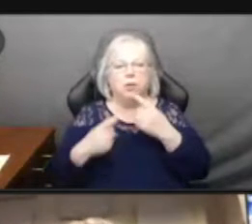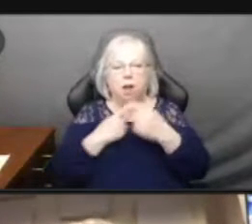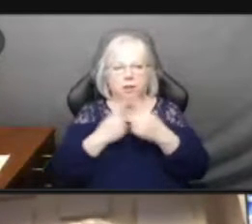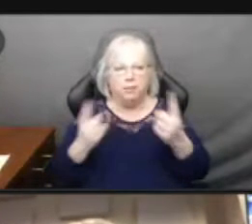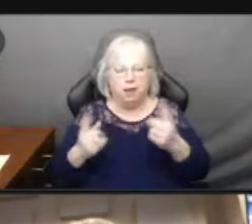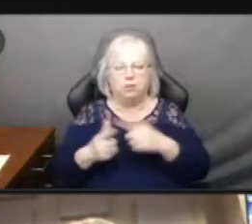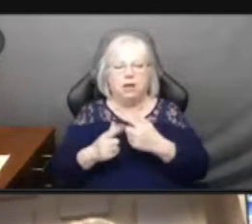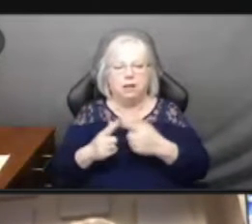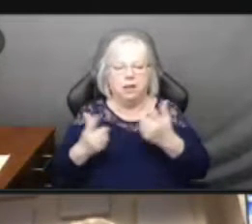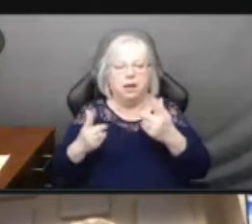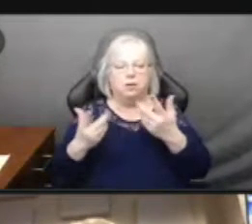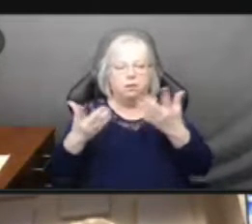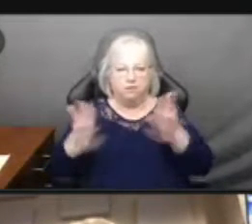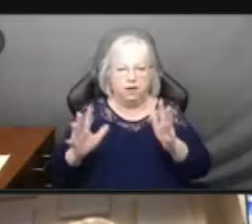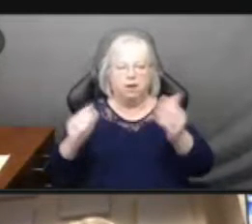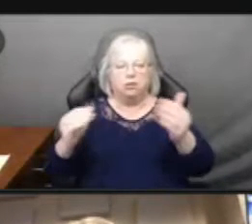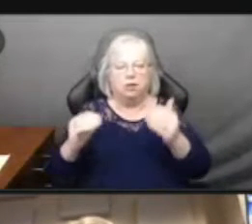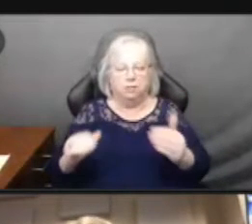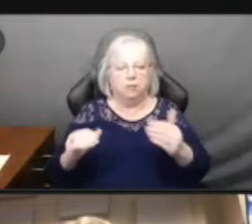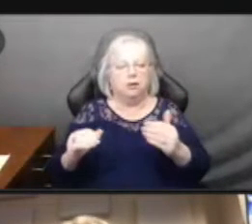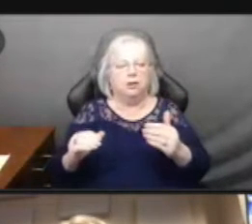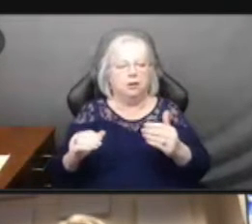have